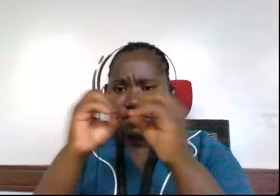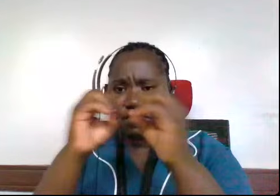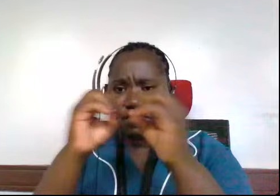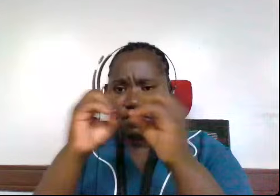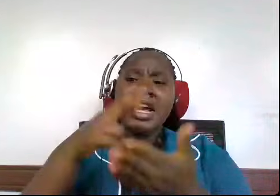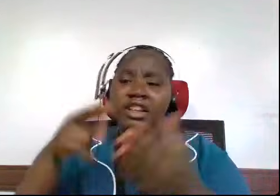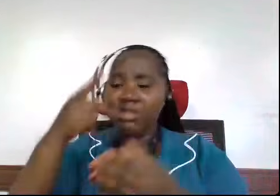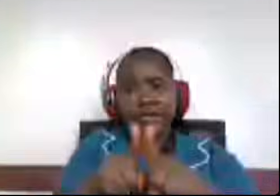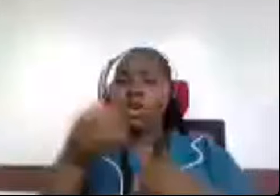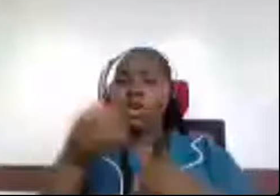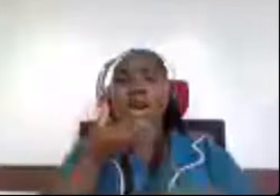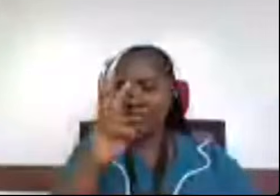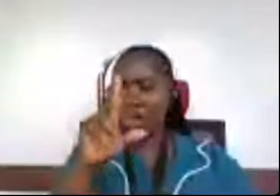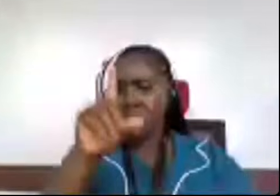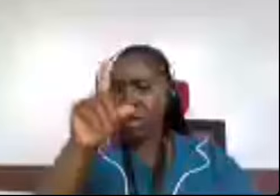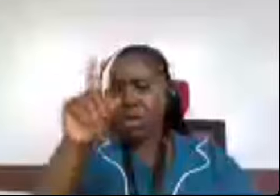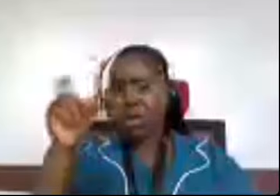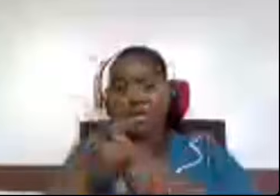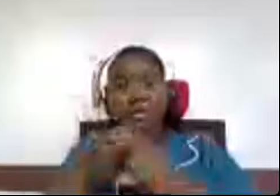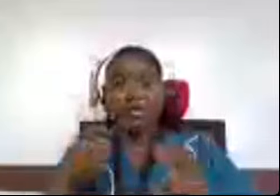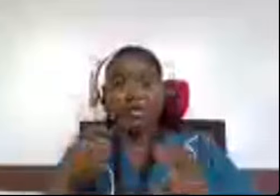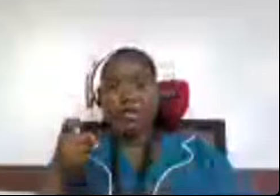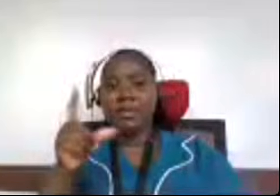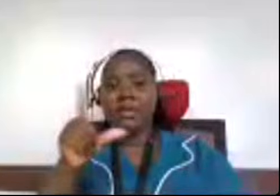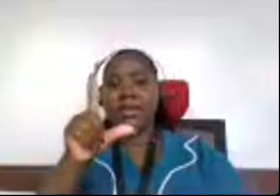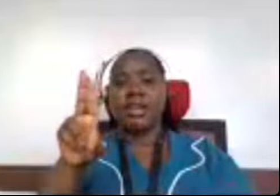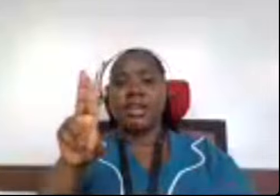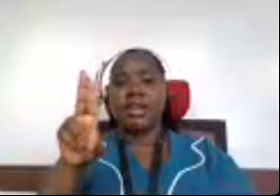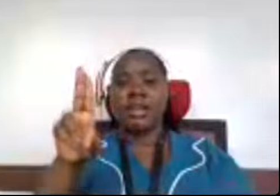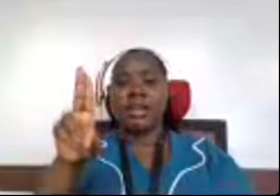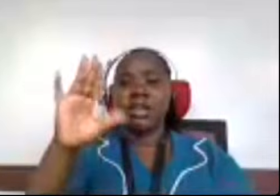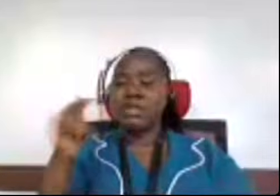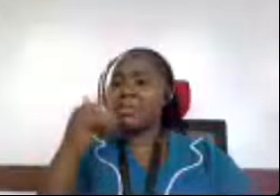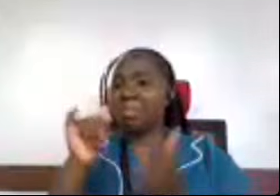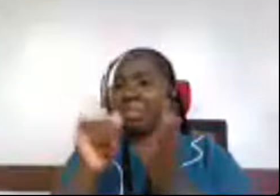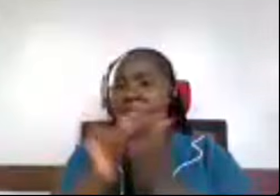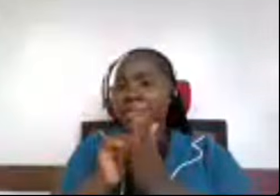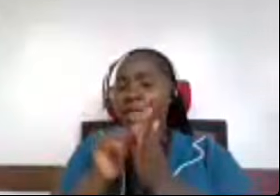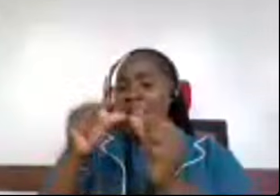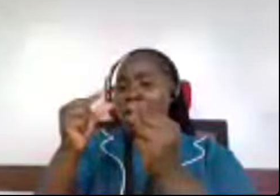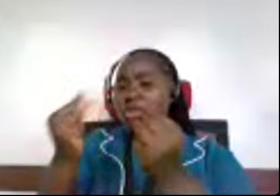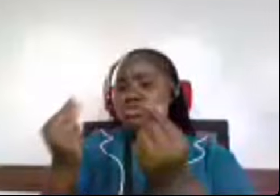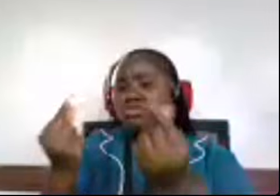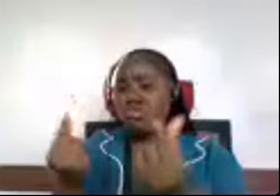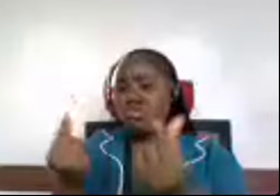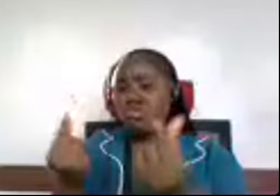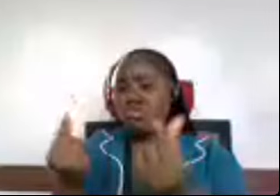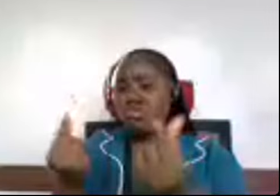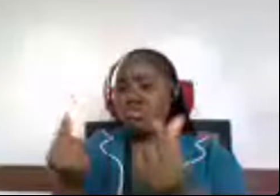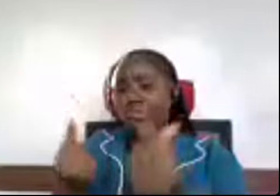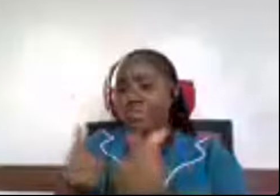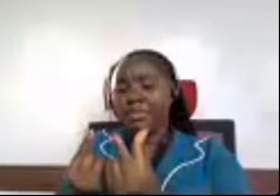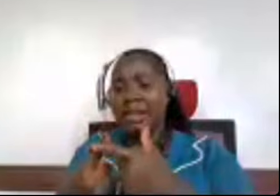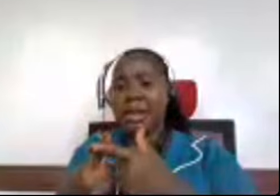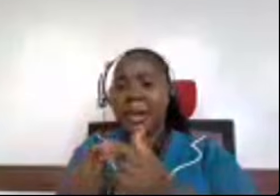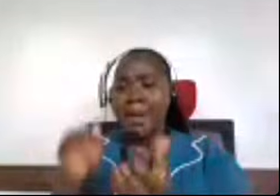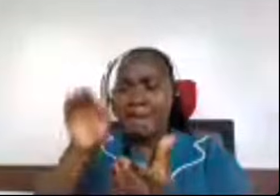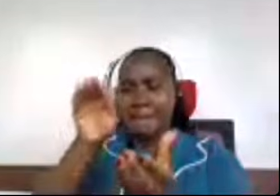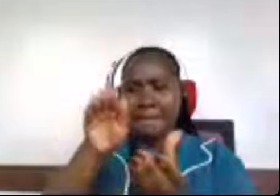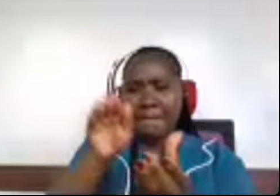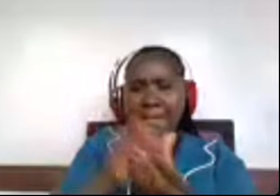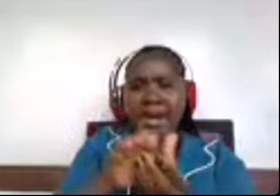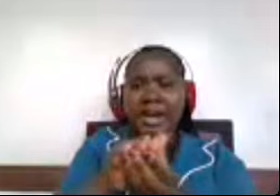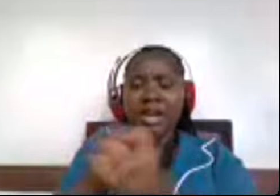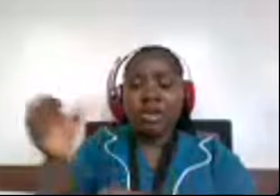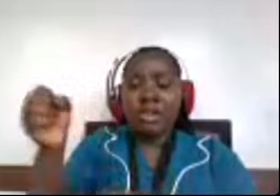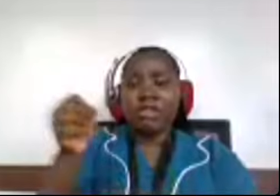A welfare group earned some interest income from the bank. The bank withheld 5%. Is that a final tax, or